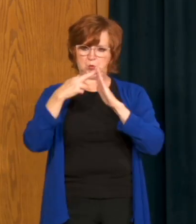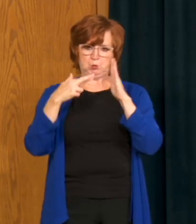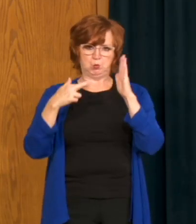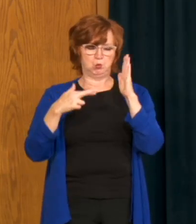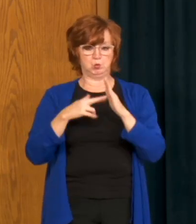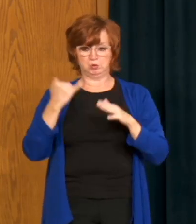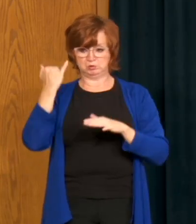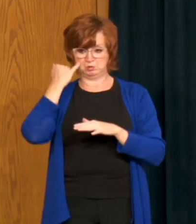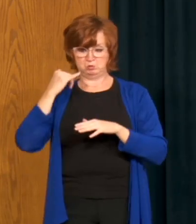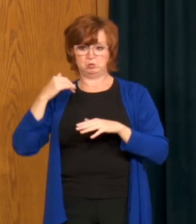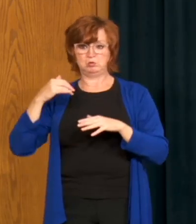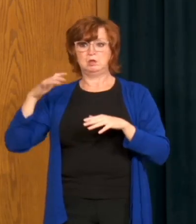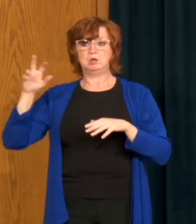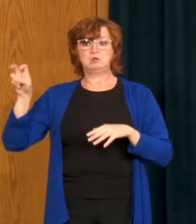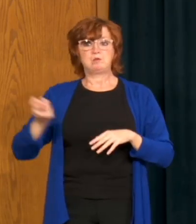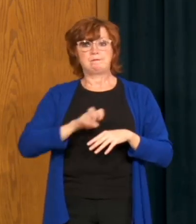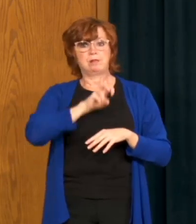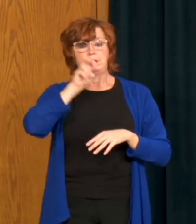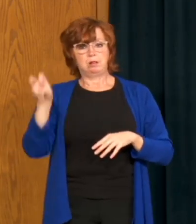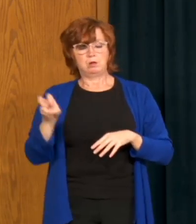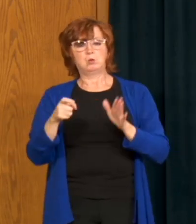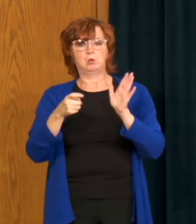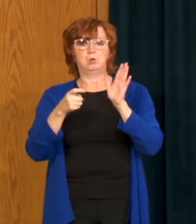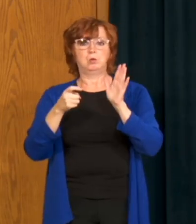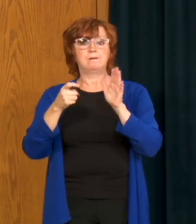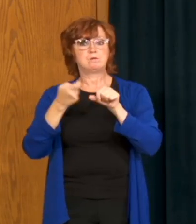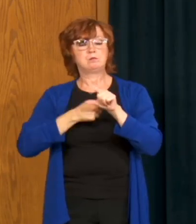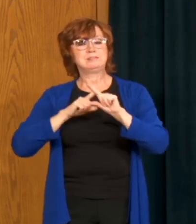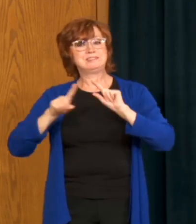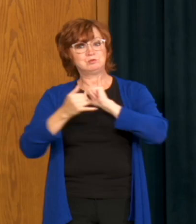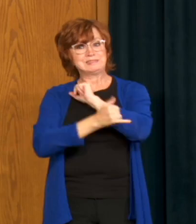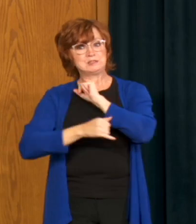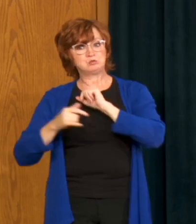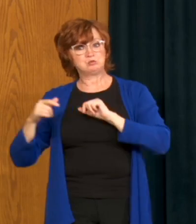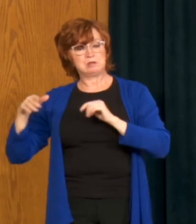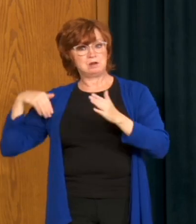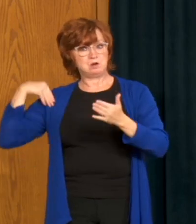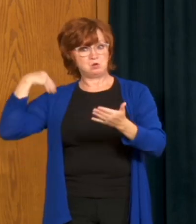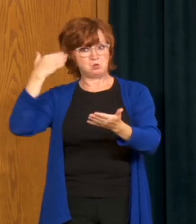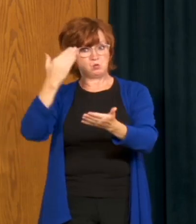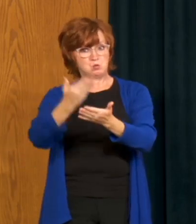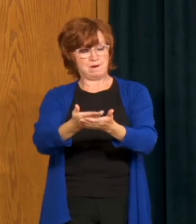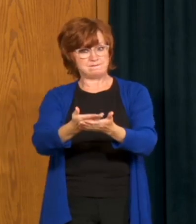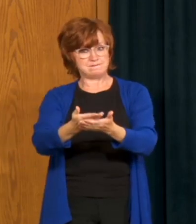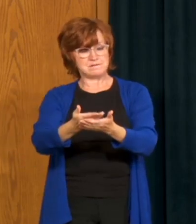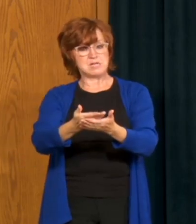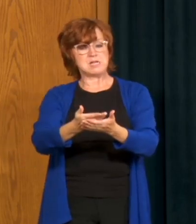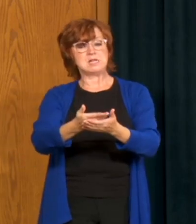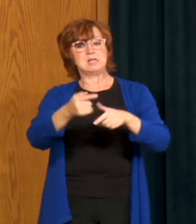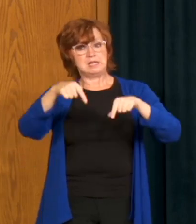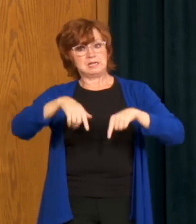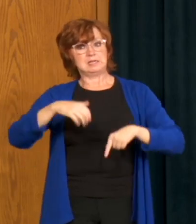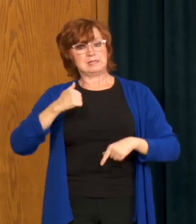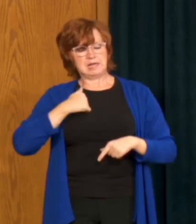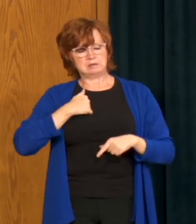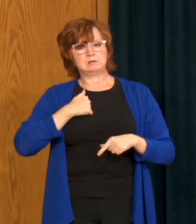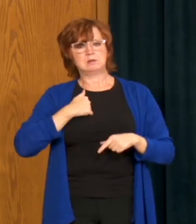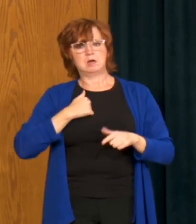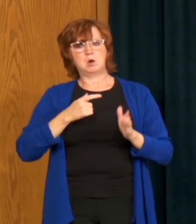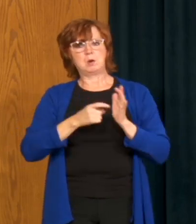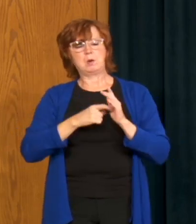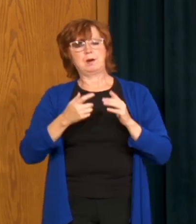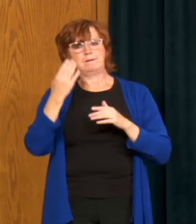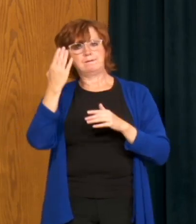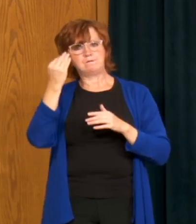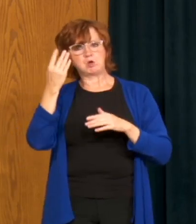internationally would have to comply with, the general federal quarantine rules. But we already know that there are some exemptions that